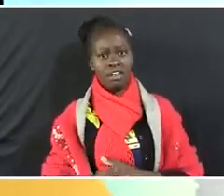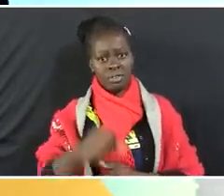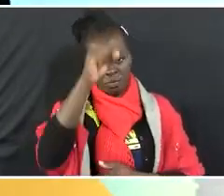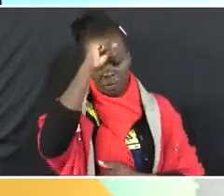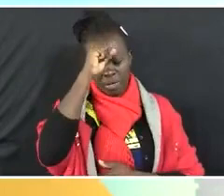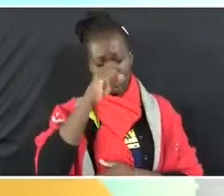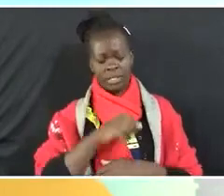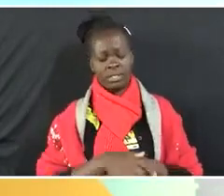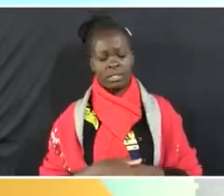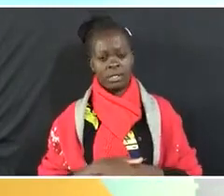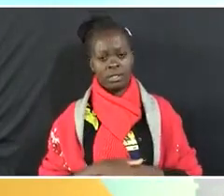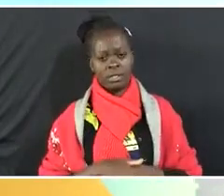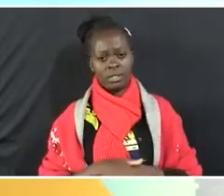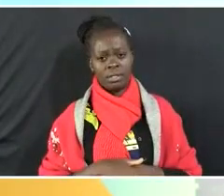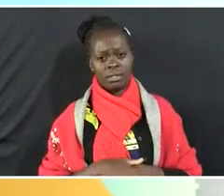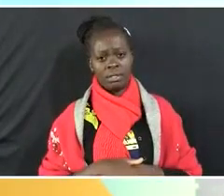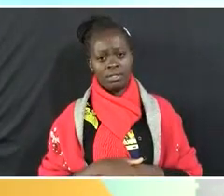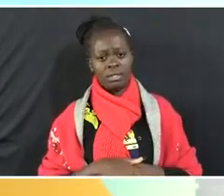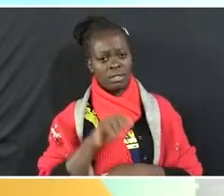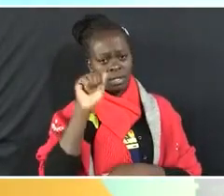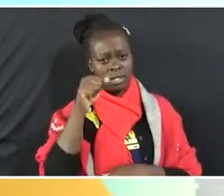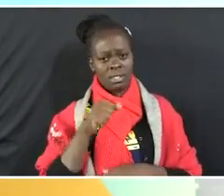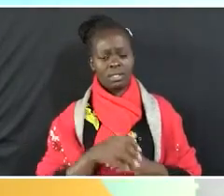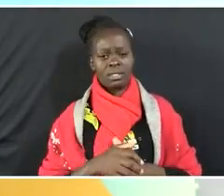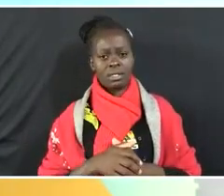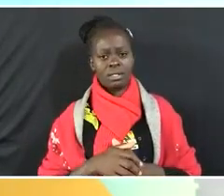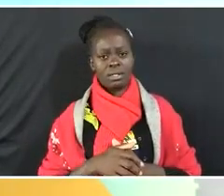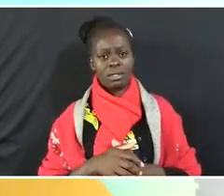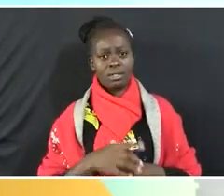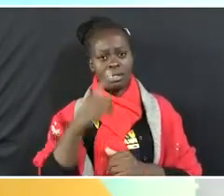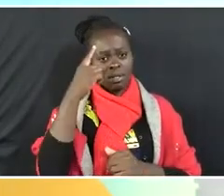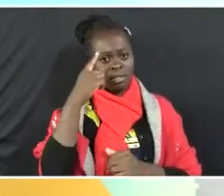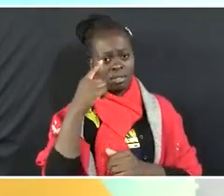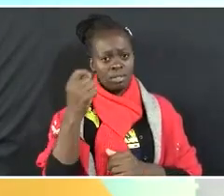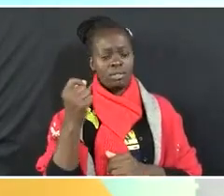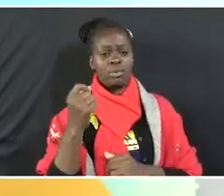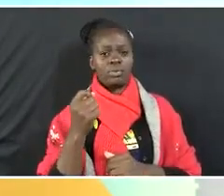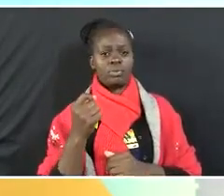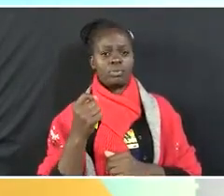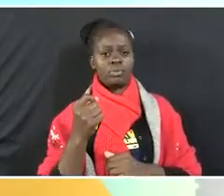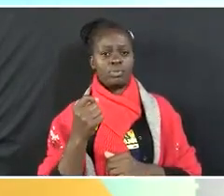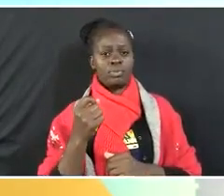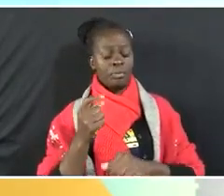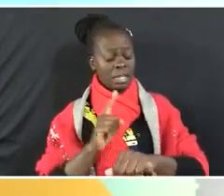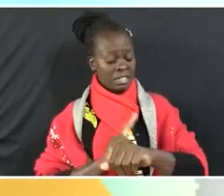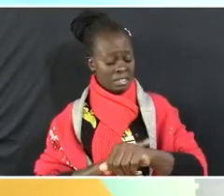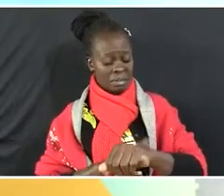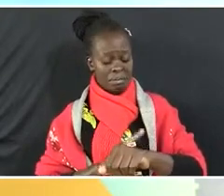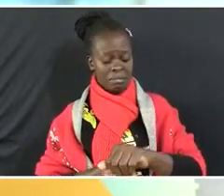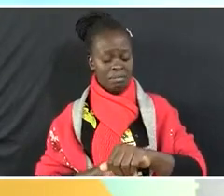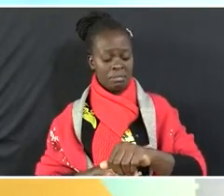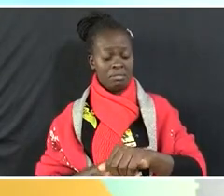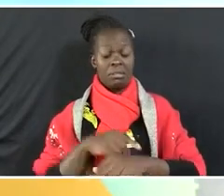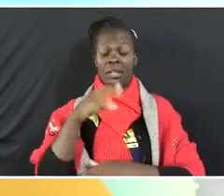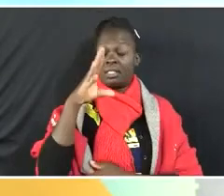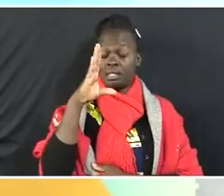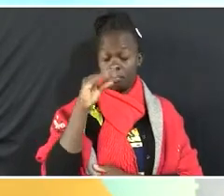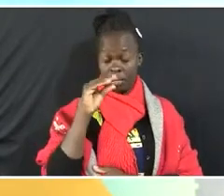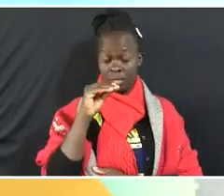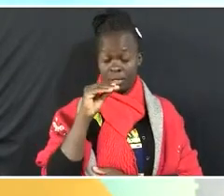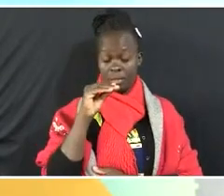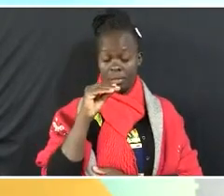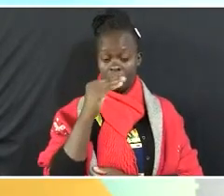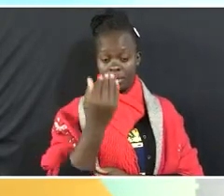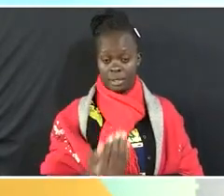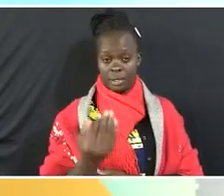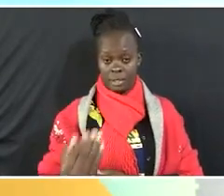So in other words, you've just concluded that when we are looking at foolish people in church, anytime you tell your child that they